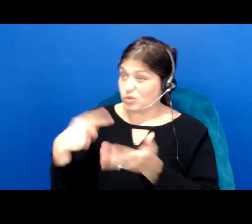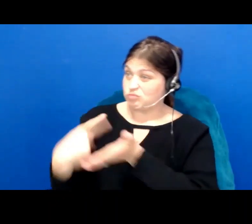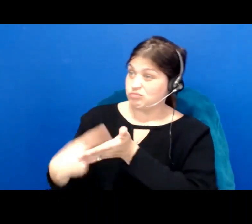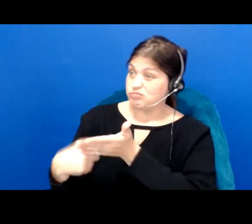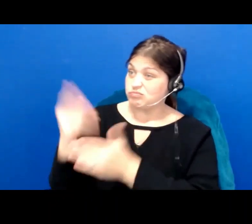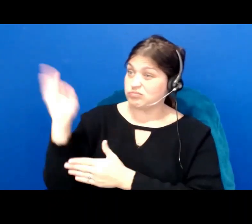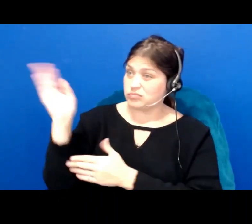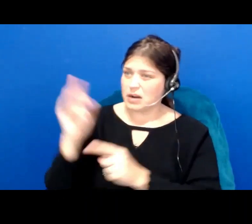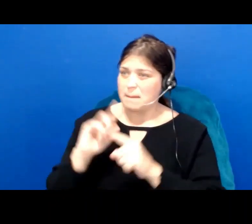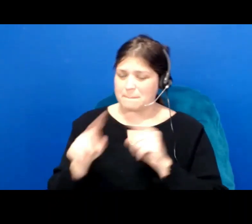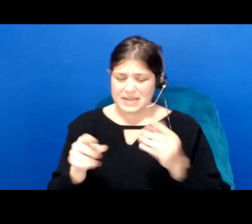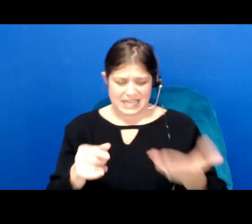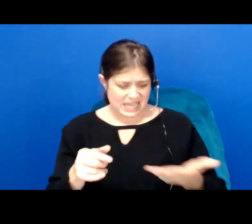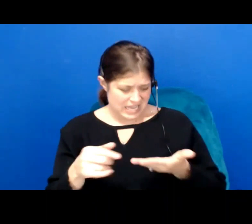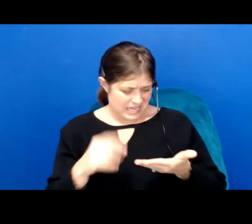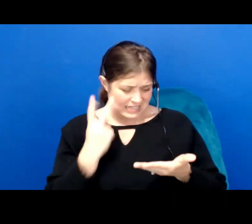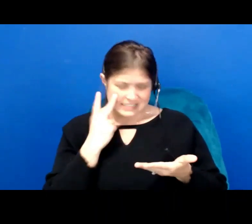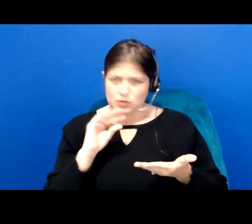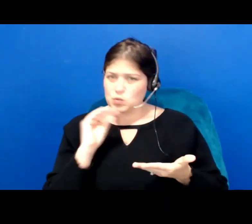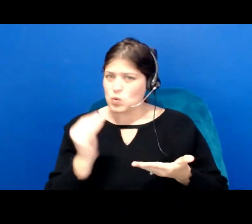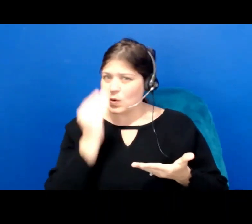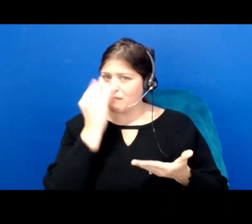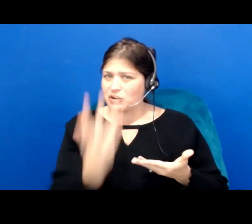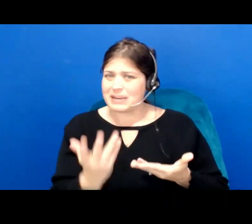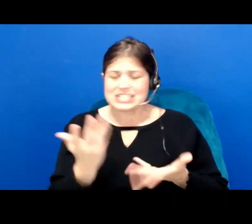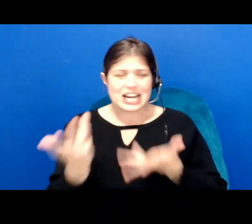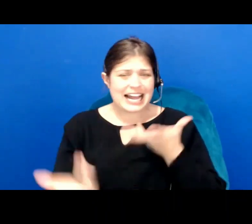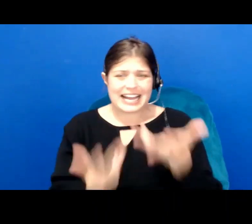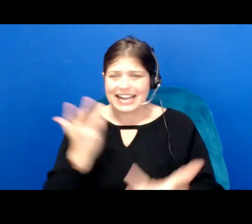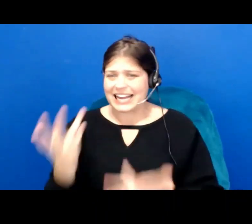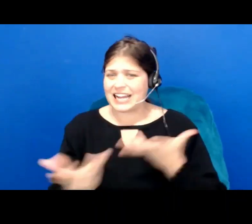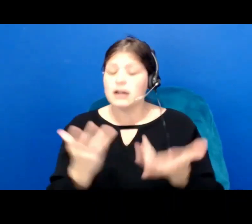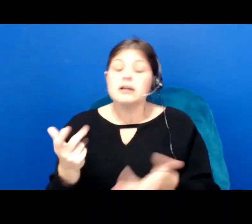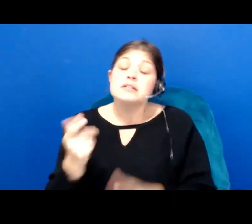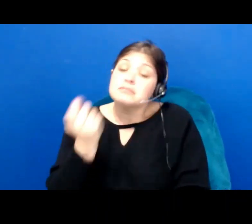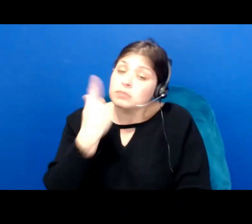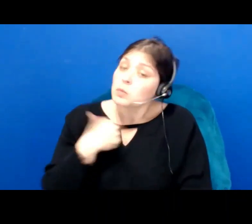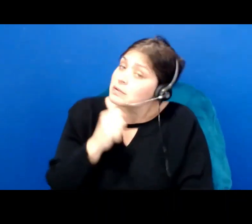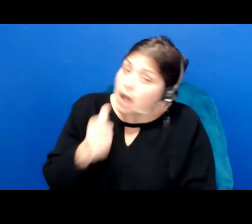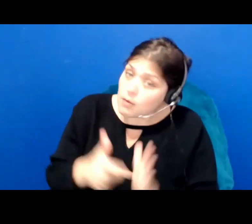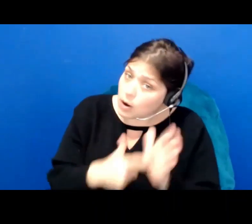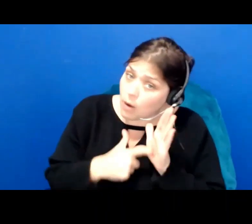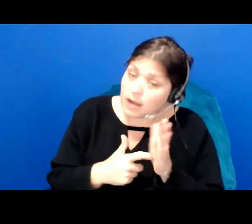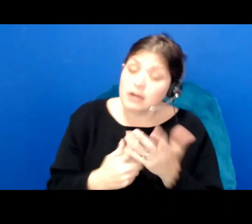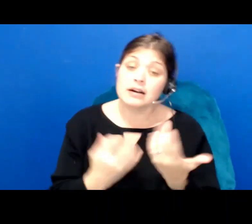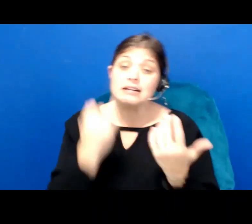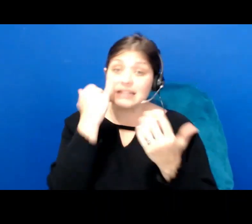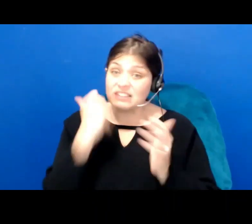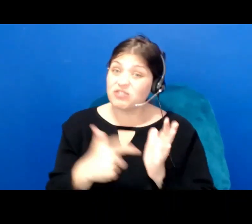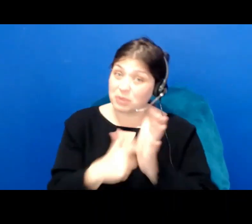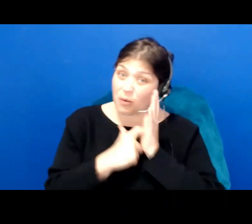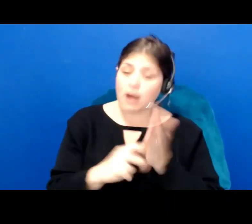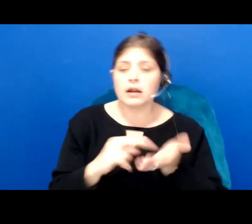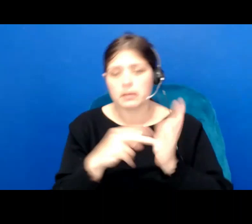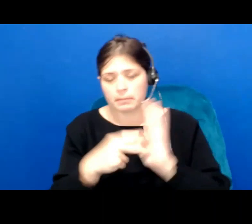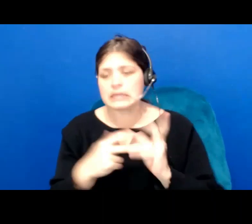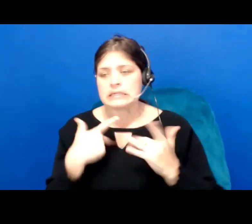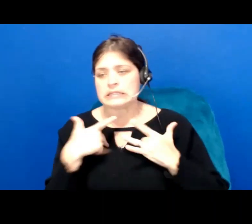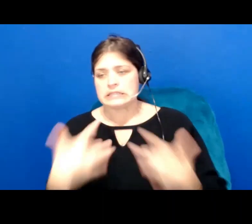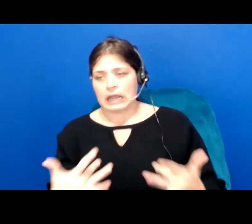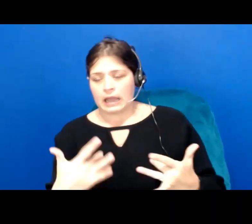been saying before you're hearing it for the first time. We don't require it. The more you require, the more pushback one gets. But, you